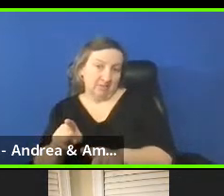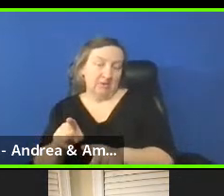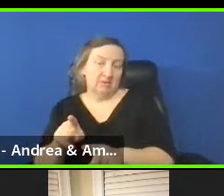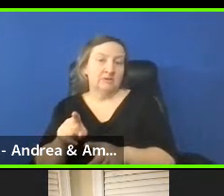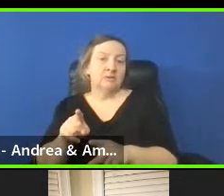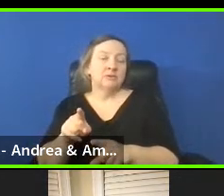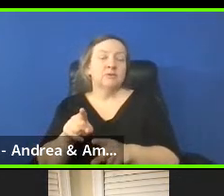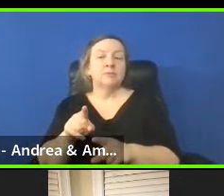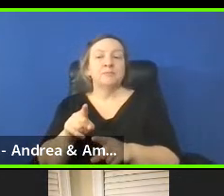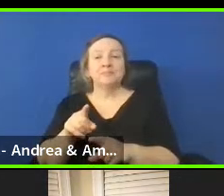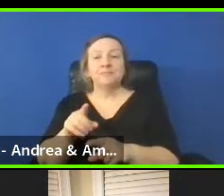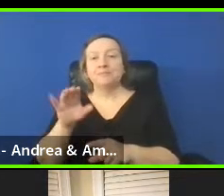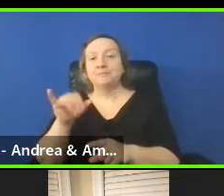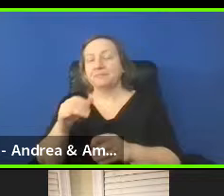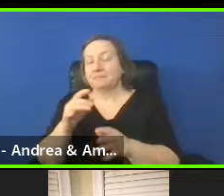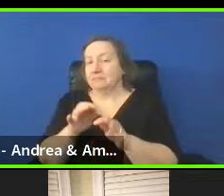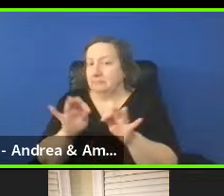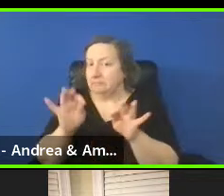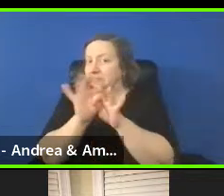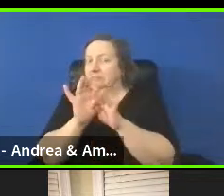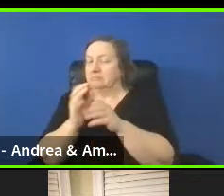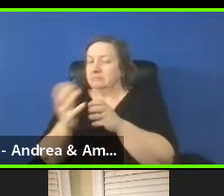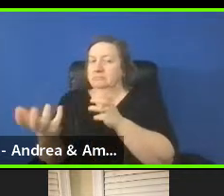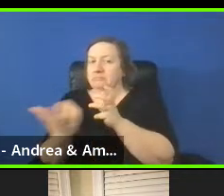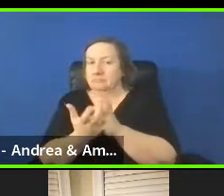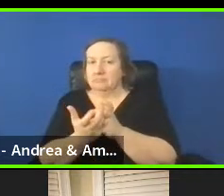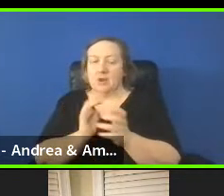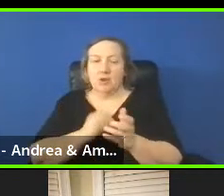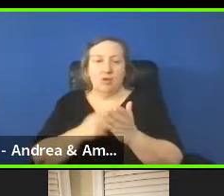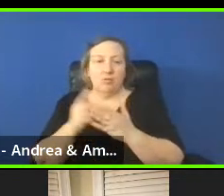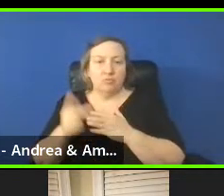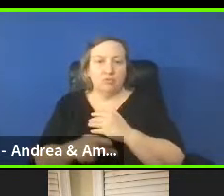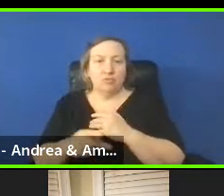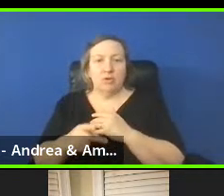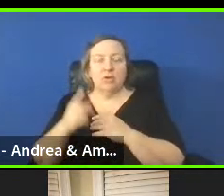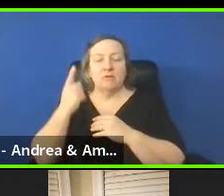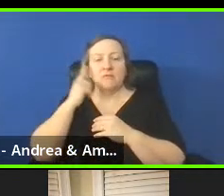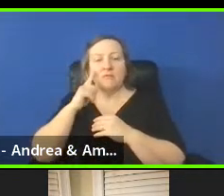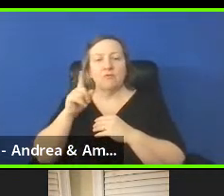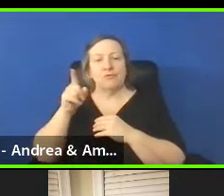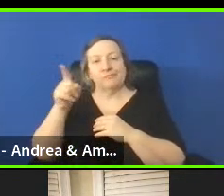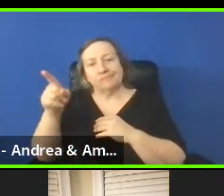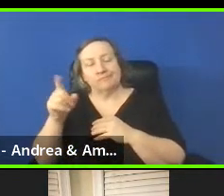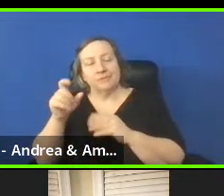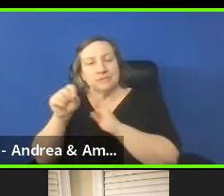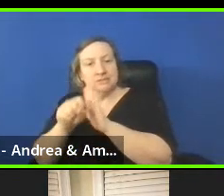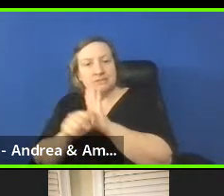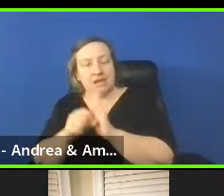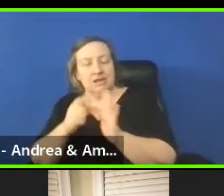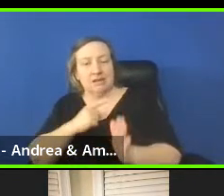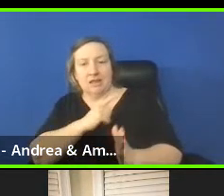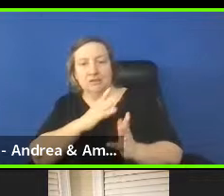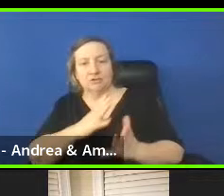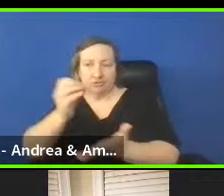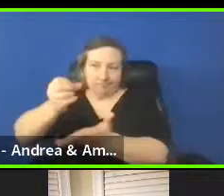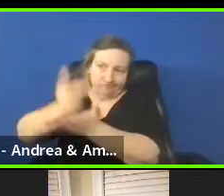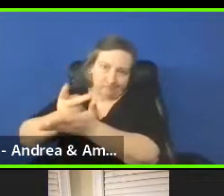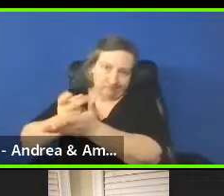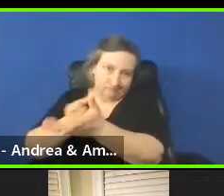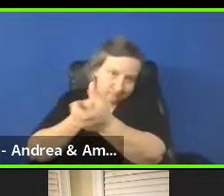still something that is key critical for this program to have the endorsement of the state legislatures for